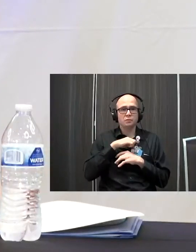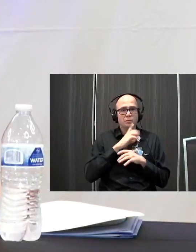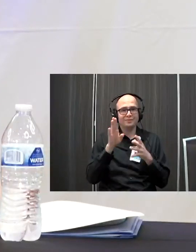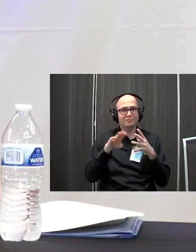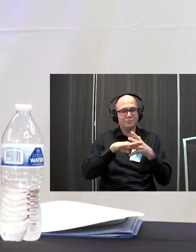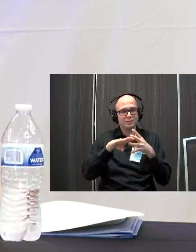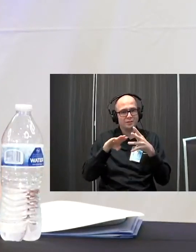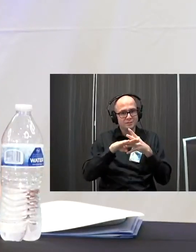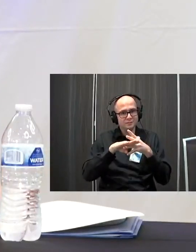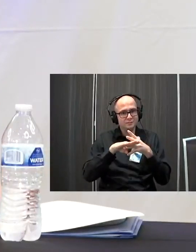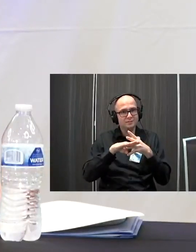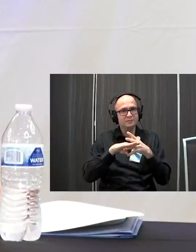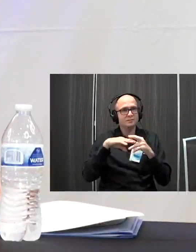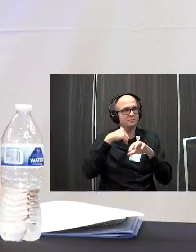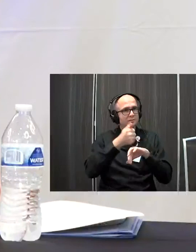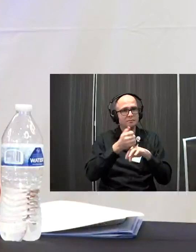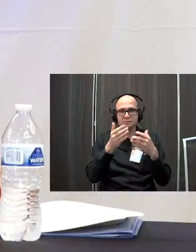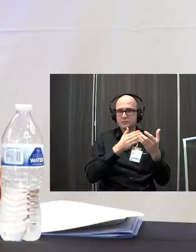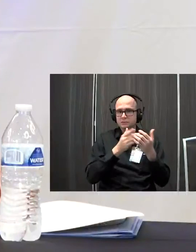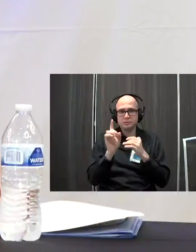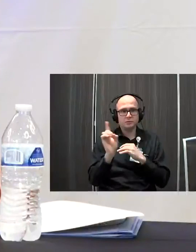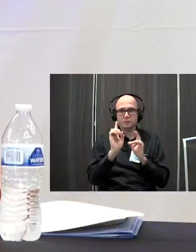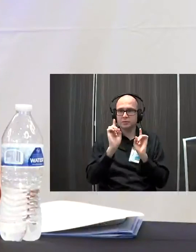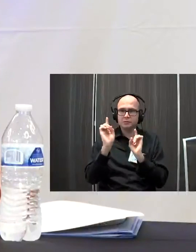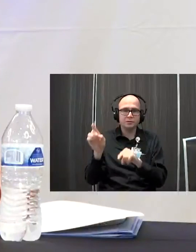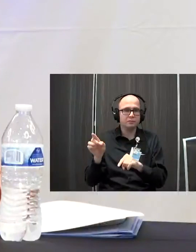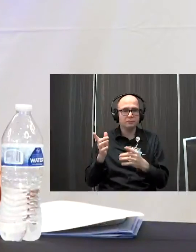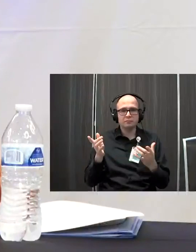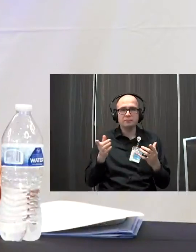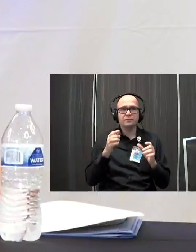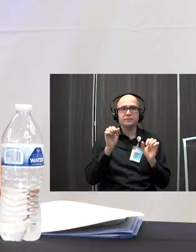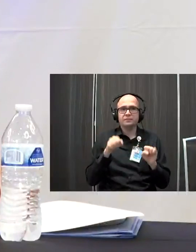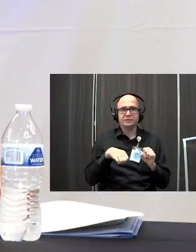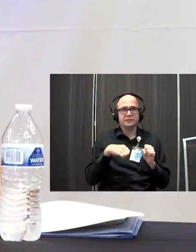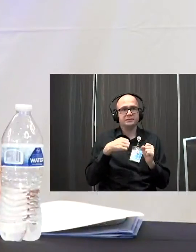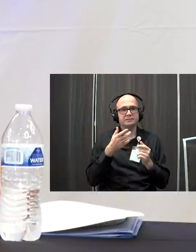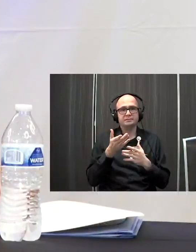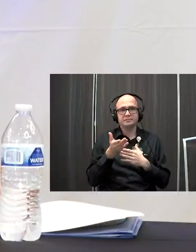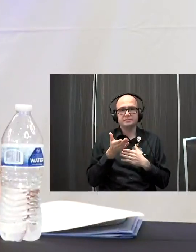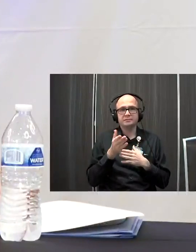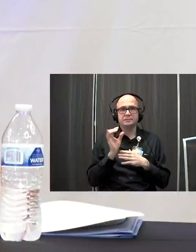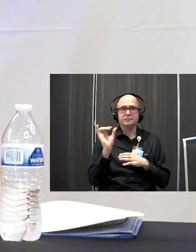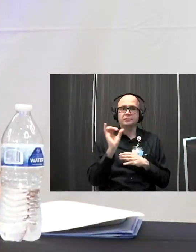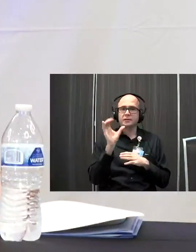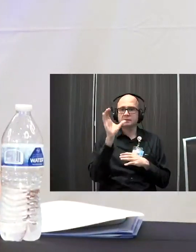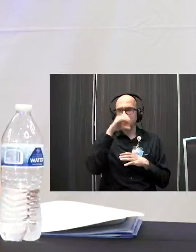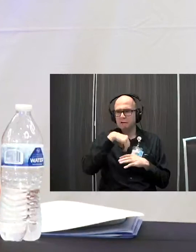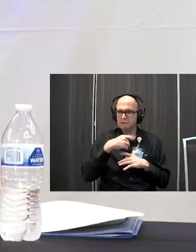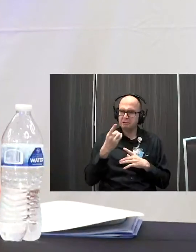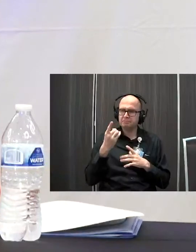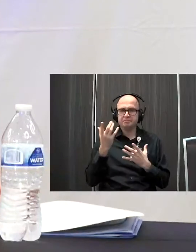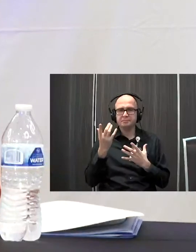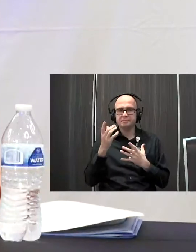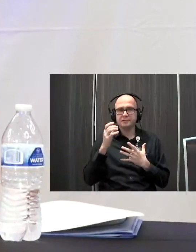in for him. So those are built in no matter where we go, so that he can do some of those type of things that might look odd to other people out in the